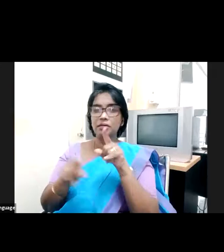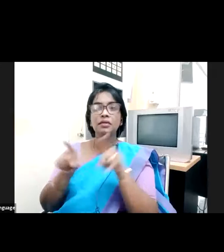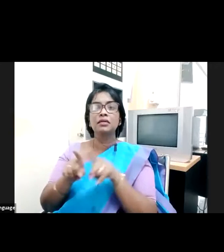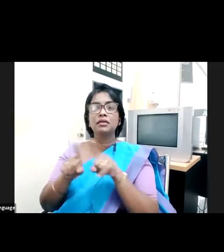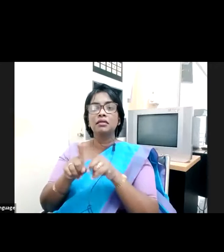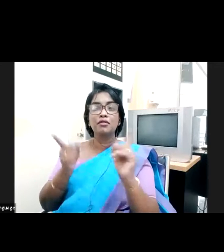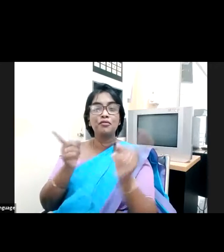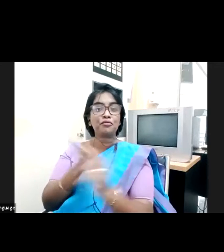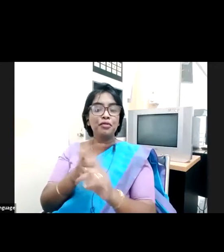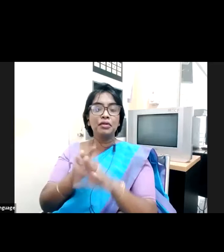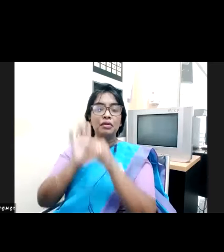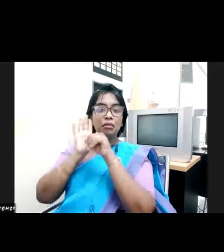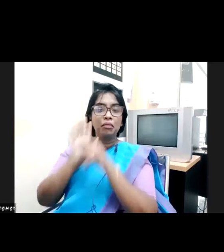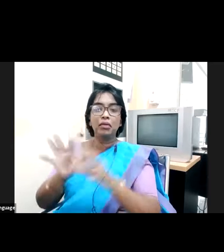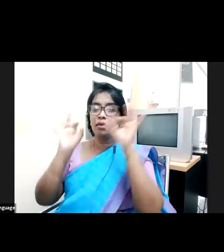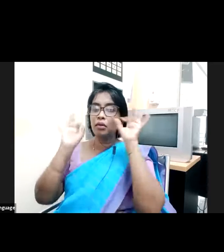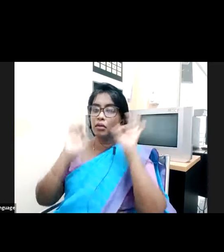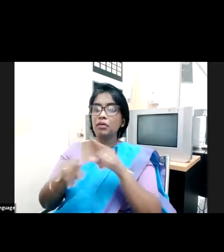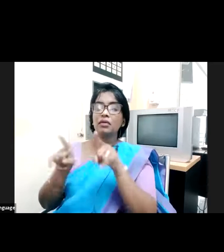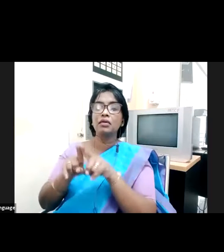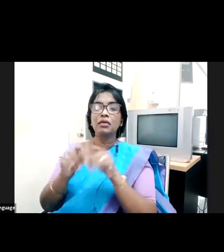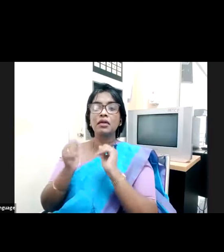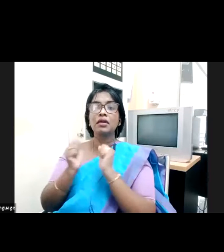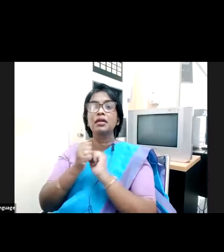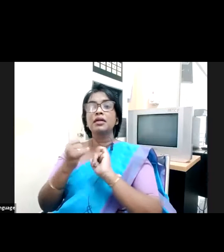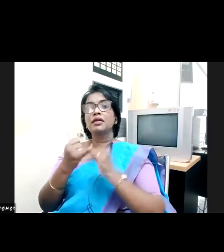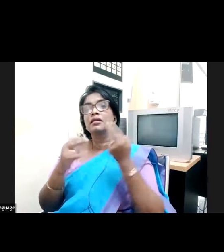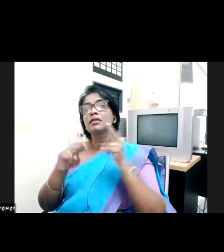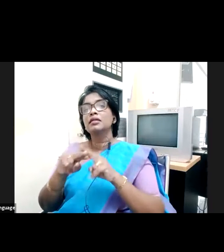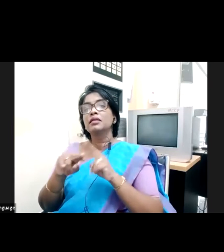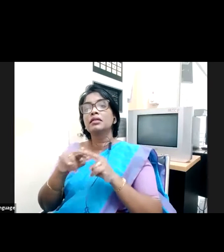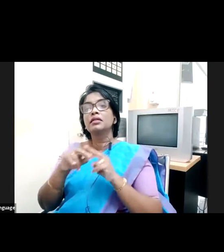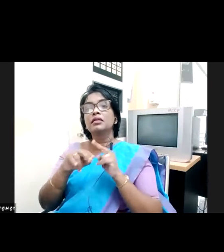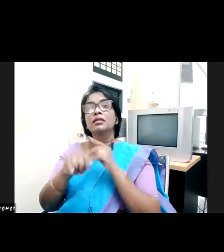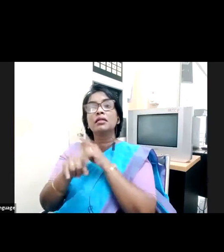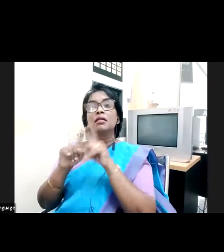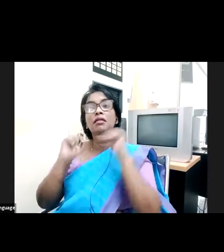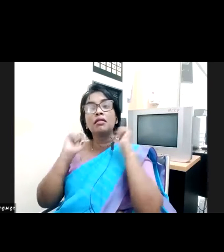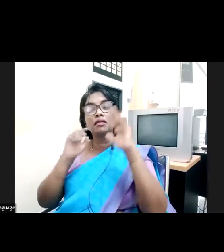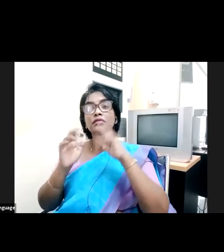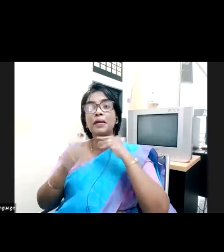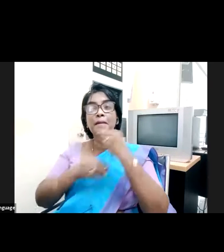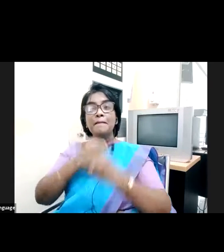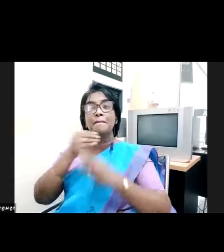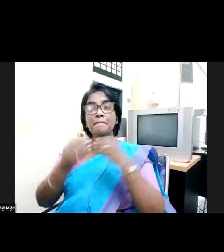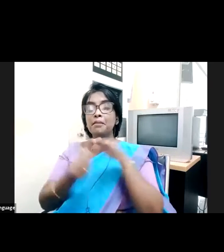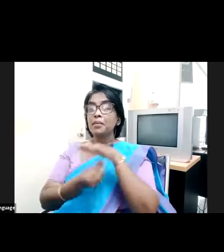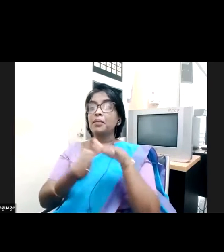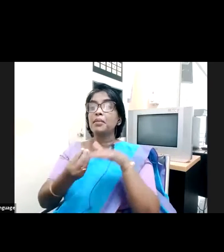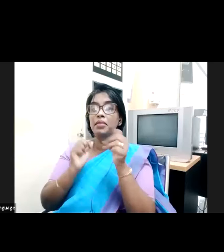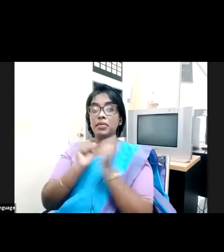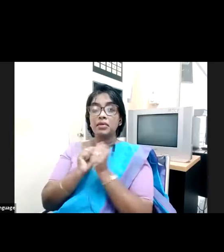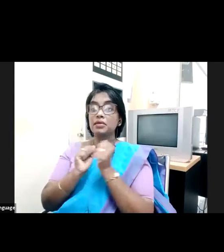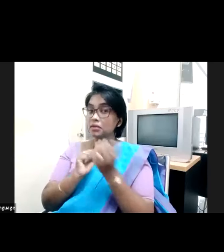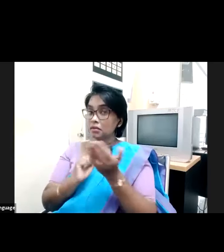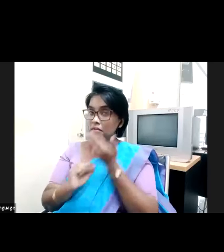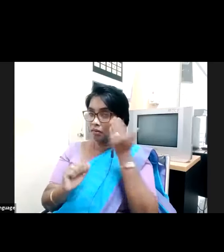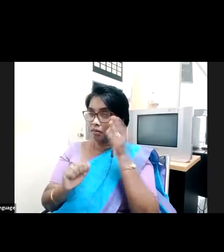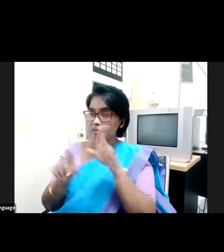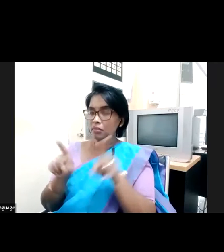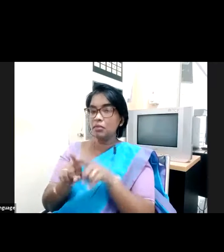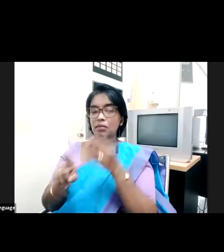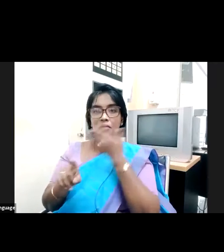for a more productive business environment. Now, in fact, the ILO works with business